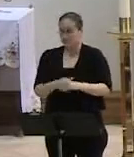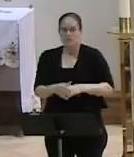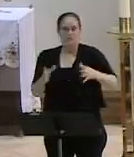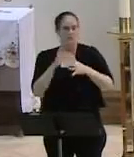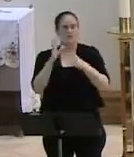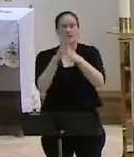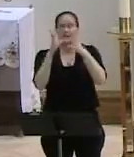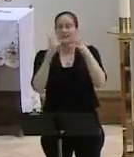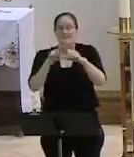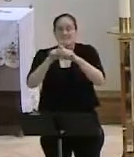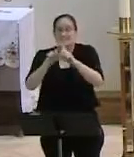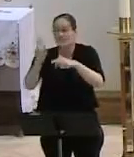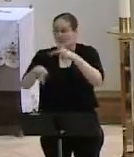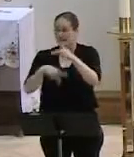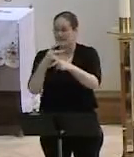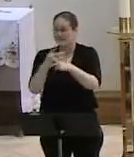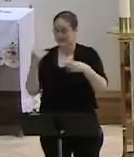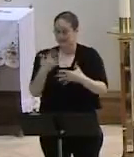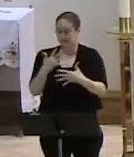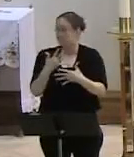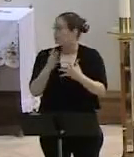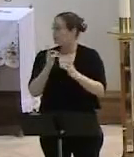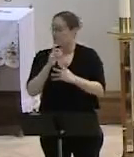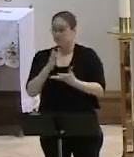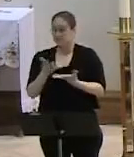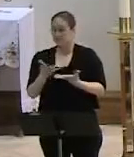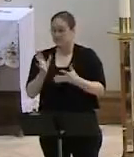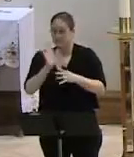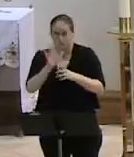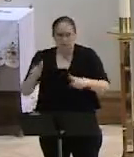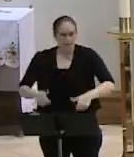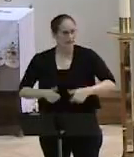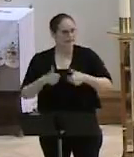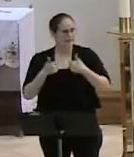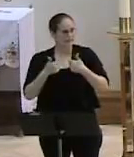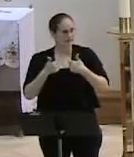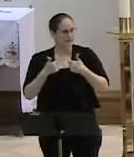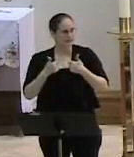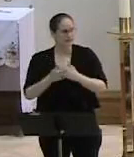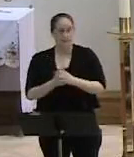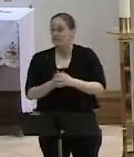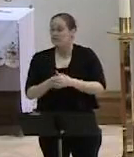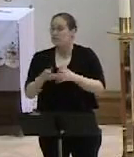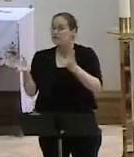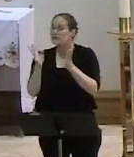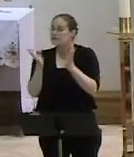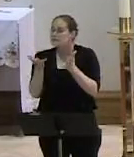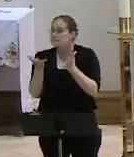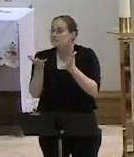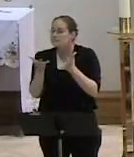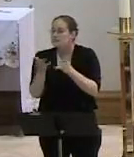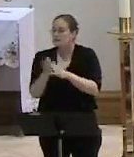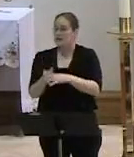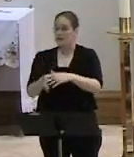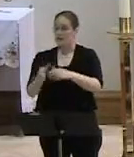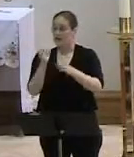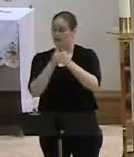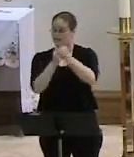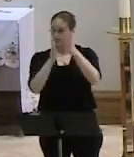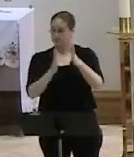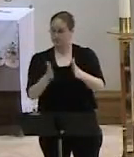of fears and scares in your life. I'm here to tell you that the apostles who knew the Lord were